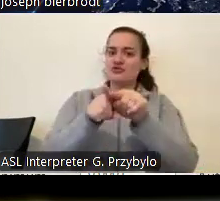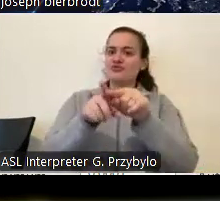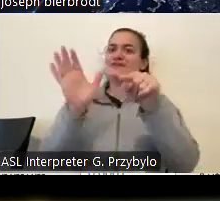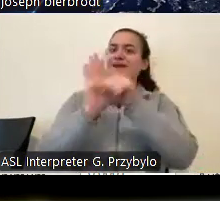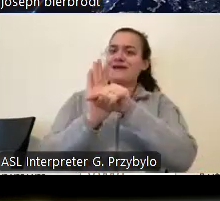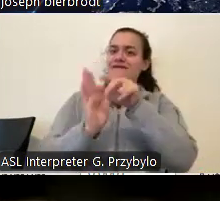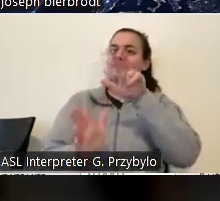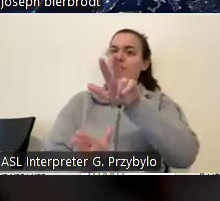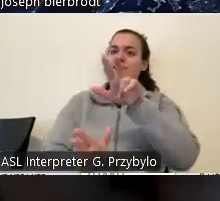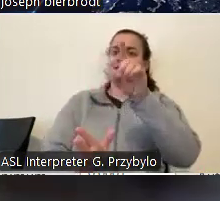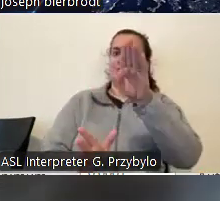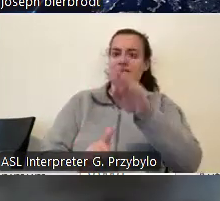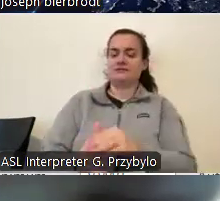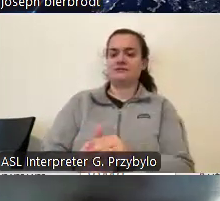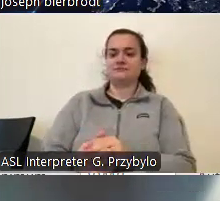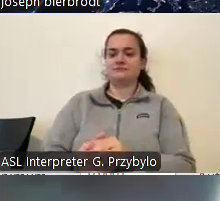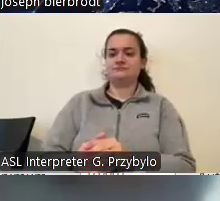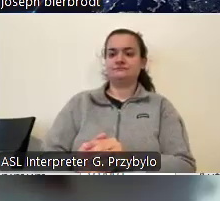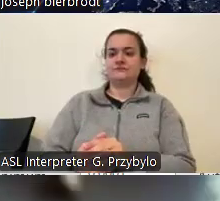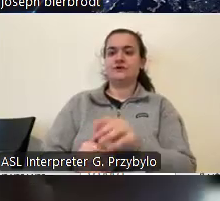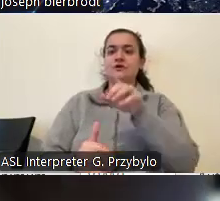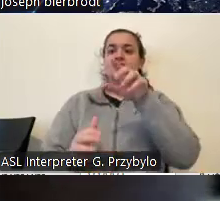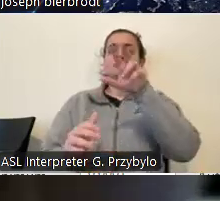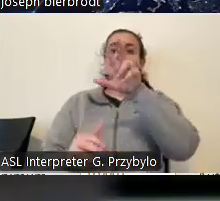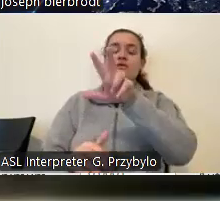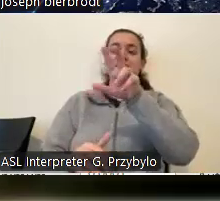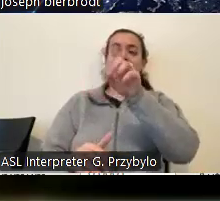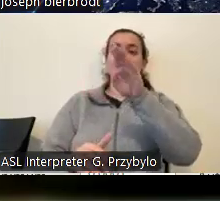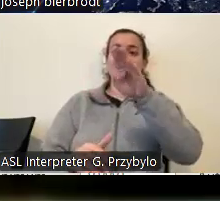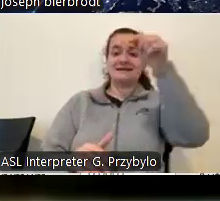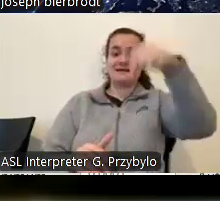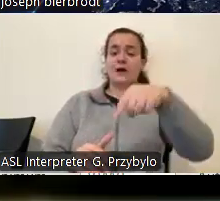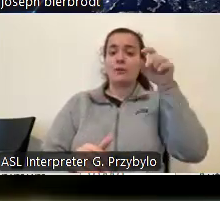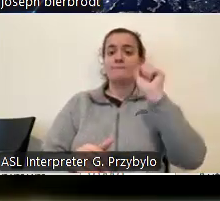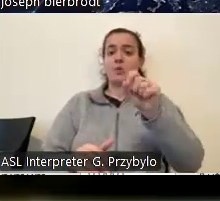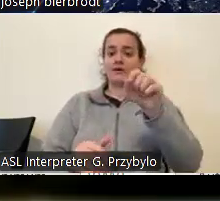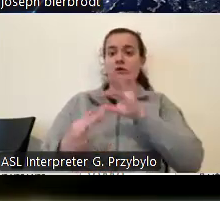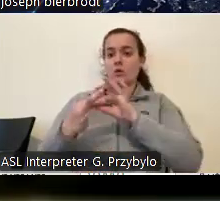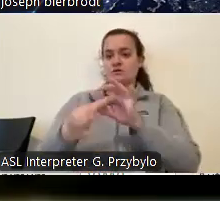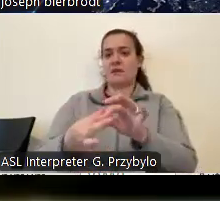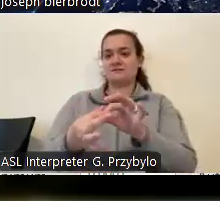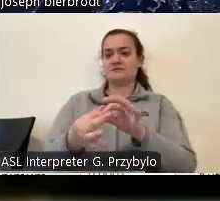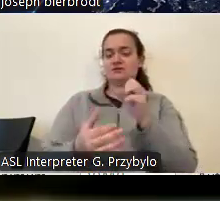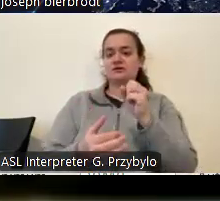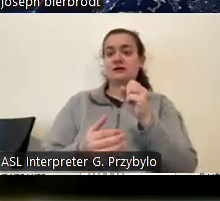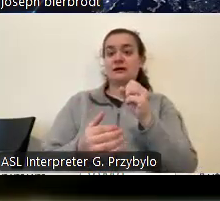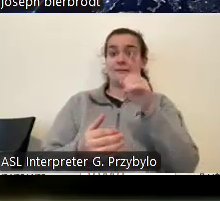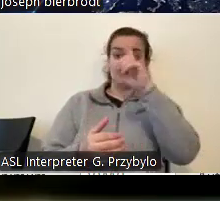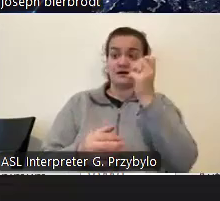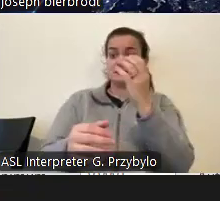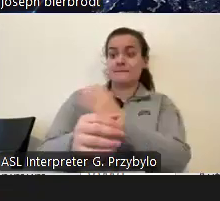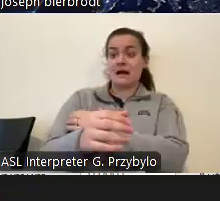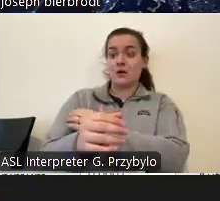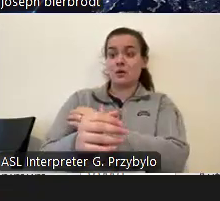3 dB. So the 3 dB down point corresponds to that. And since power is proportional to